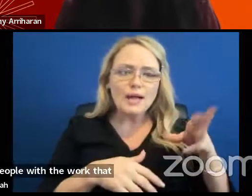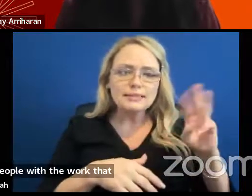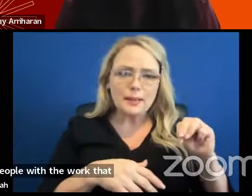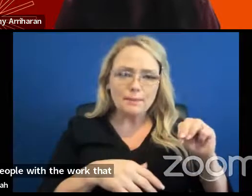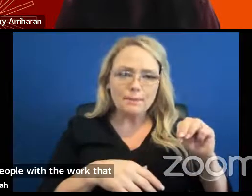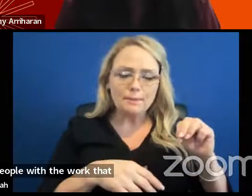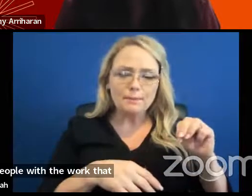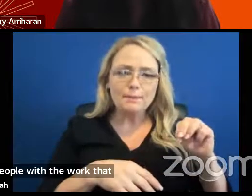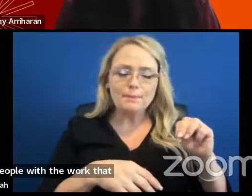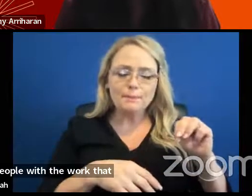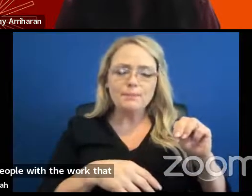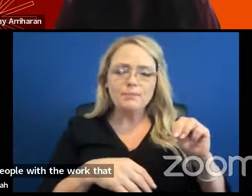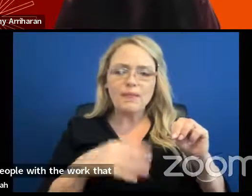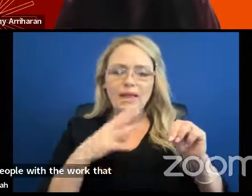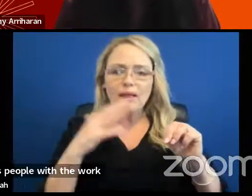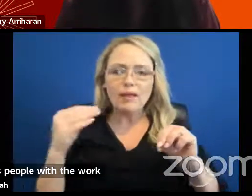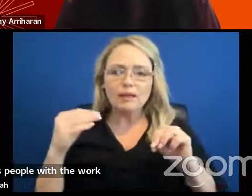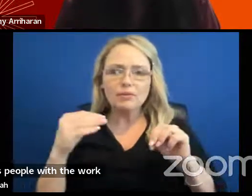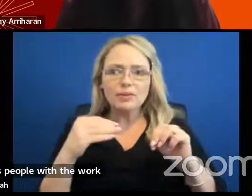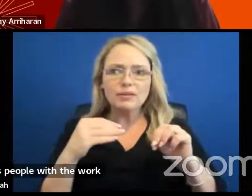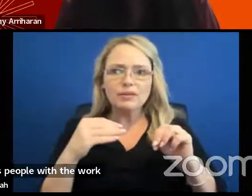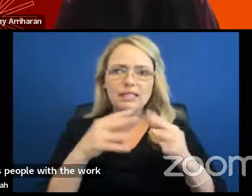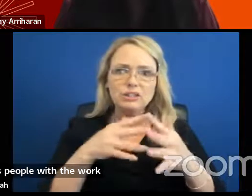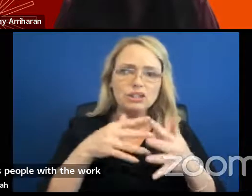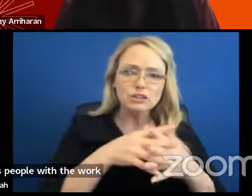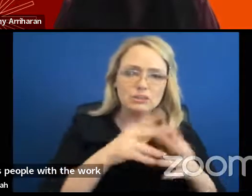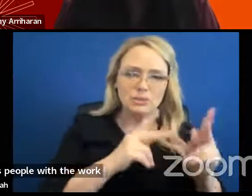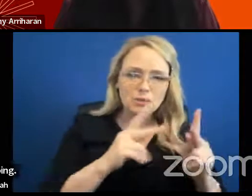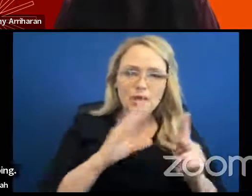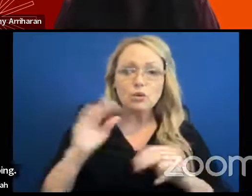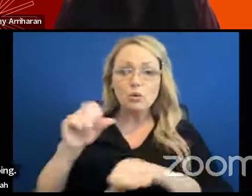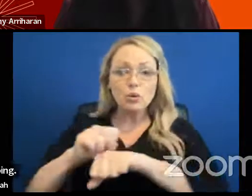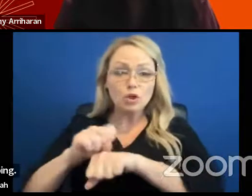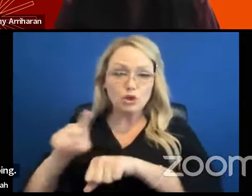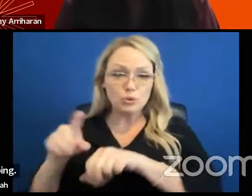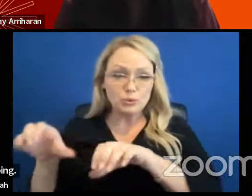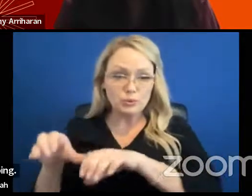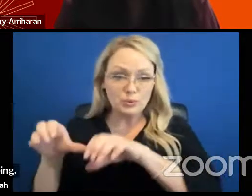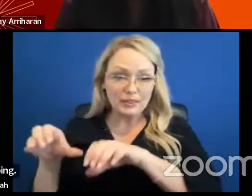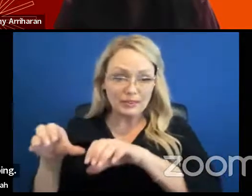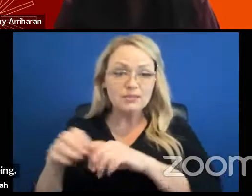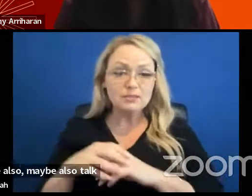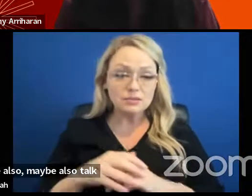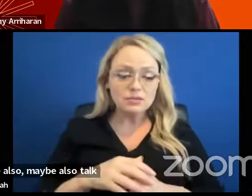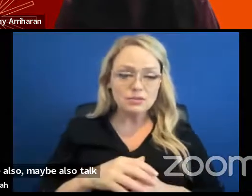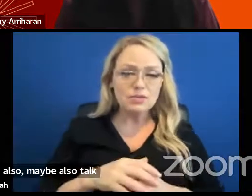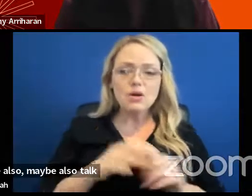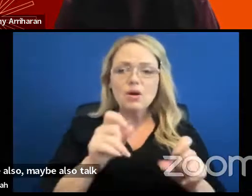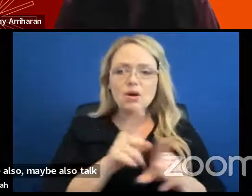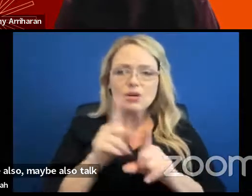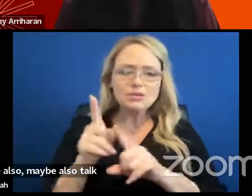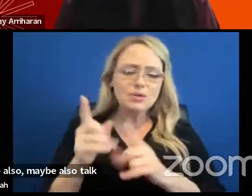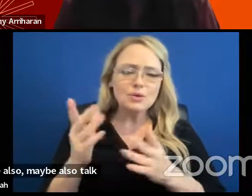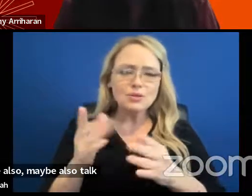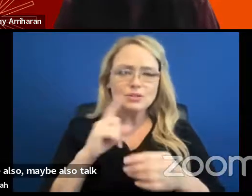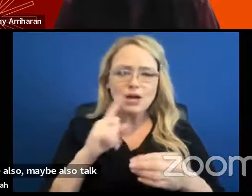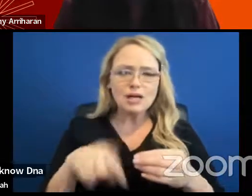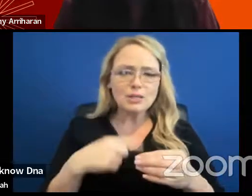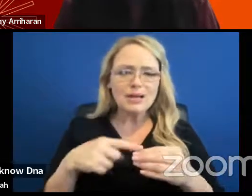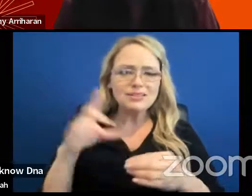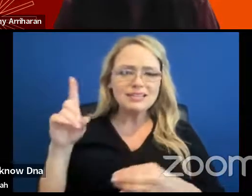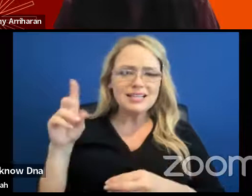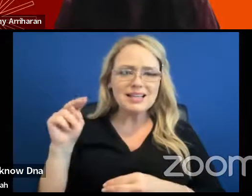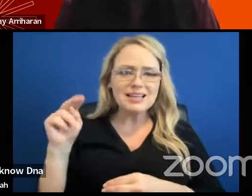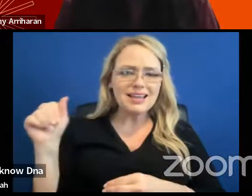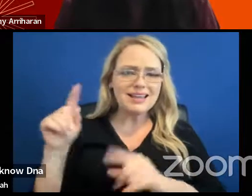doing? And I also wanted to add in there also maybe. Also talk a little bit about, DNA tests and